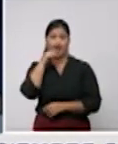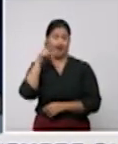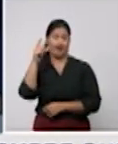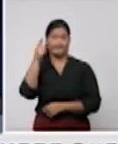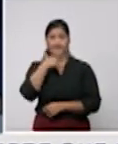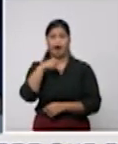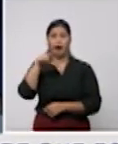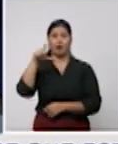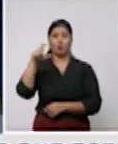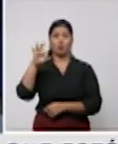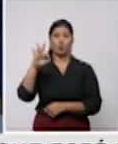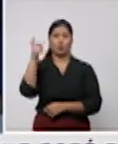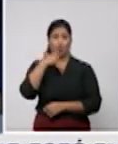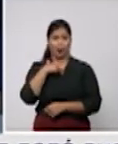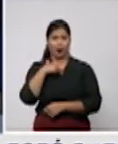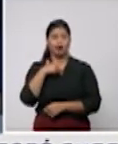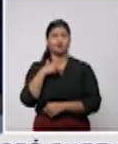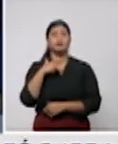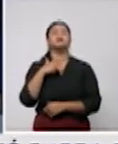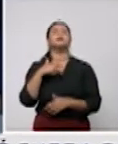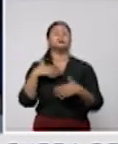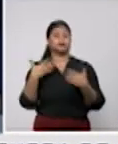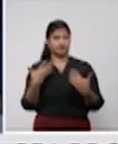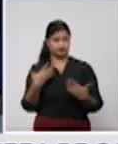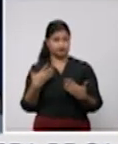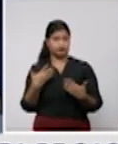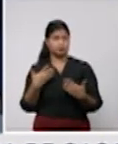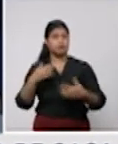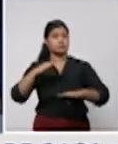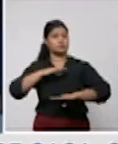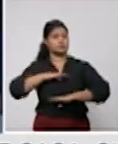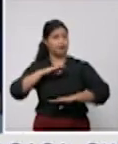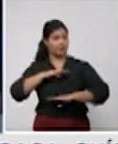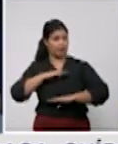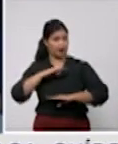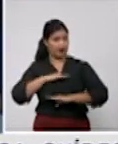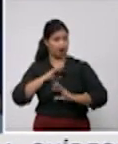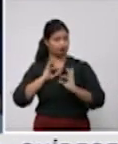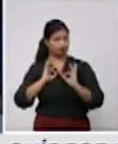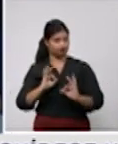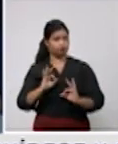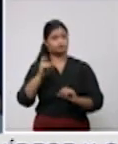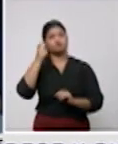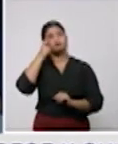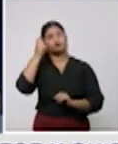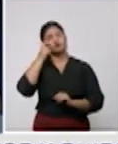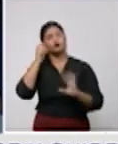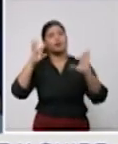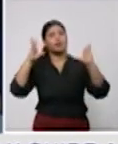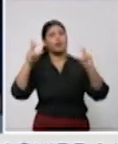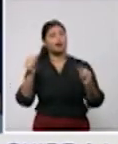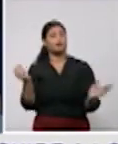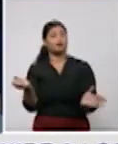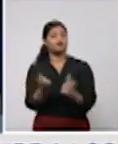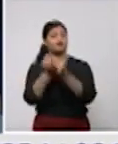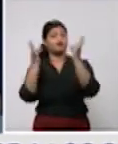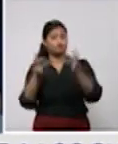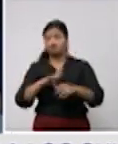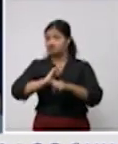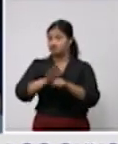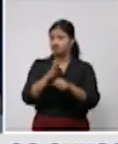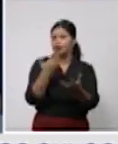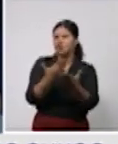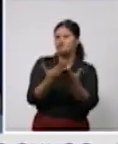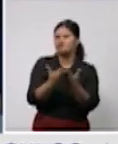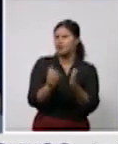are occurring in Havana, because the city itself is like one big municipality, as was